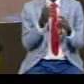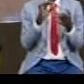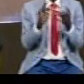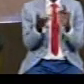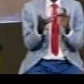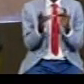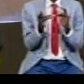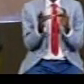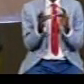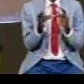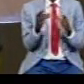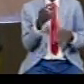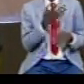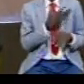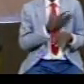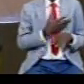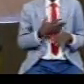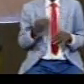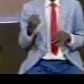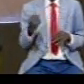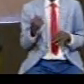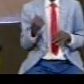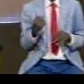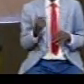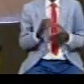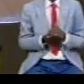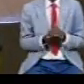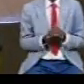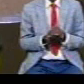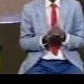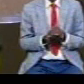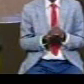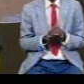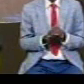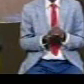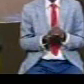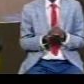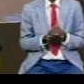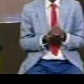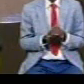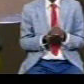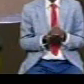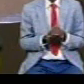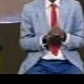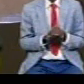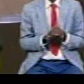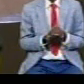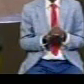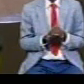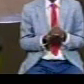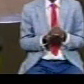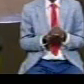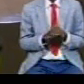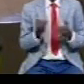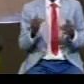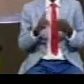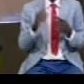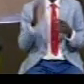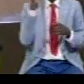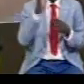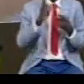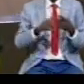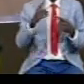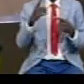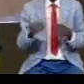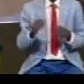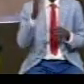you will do real celebration tonight as we listen to the testimonies. Now, let us hear from the online some of the